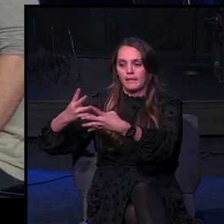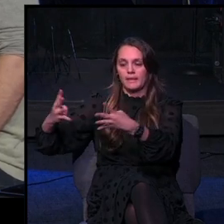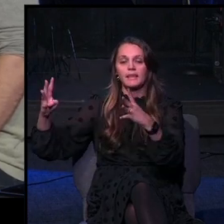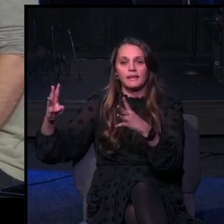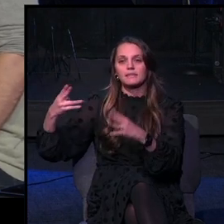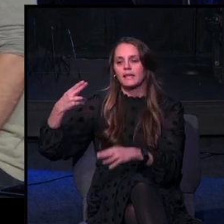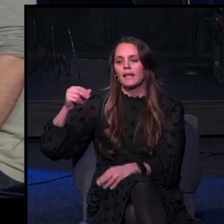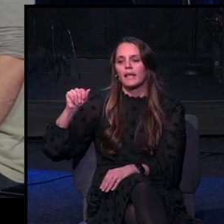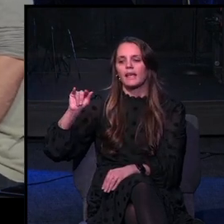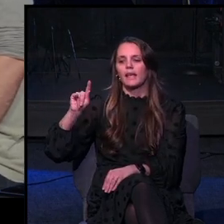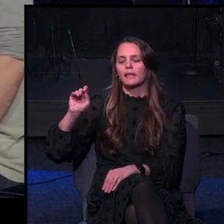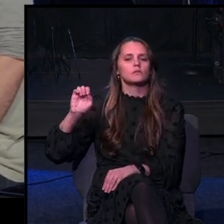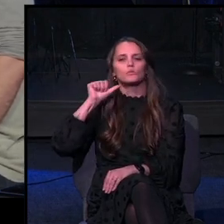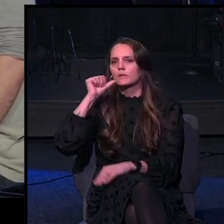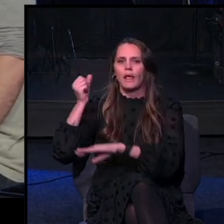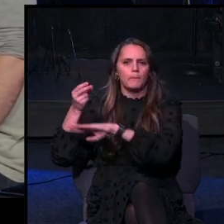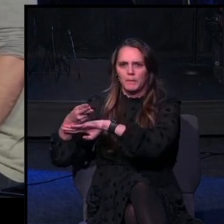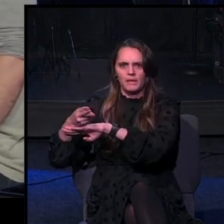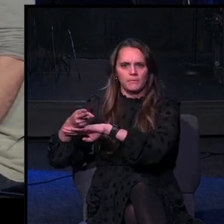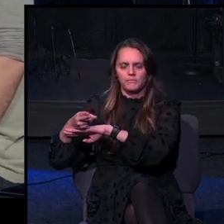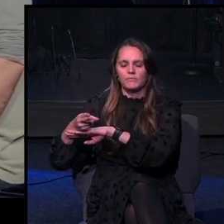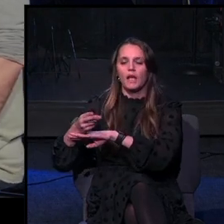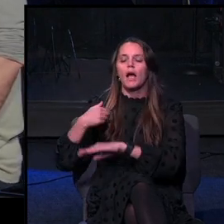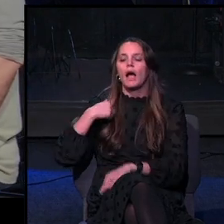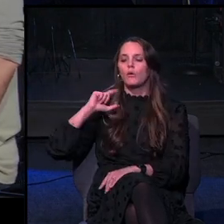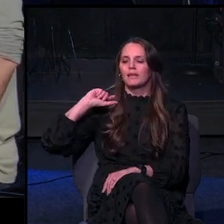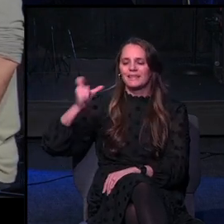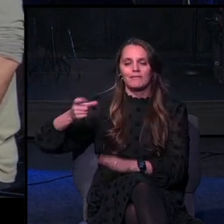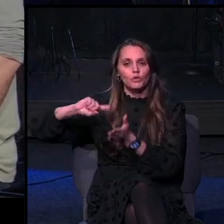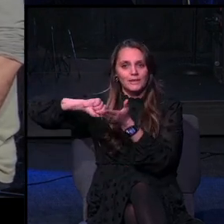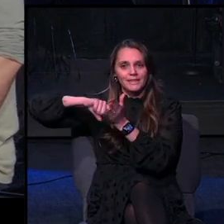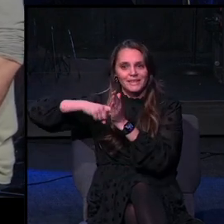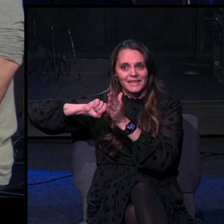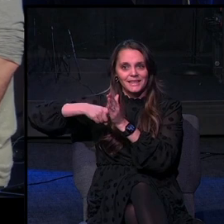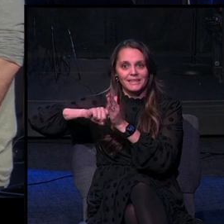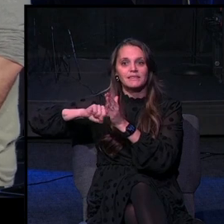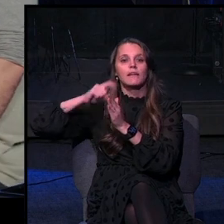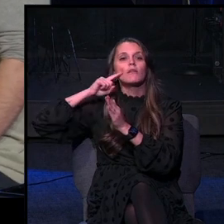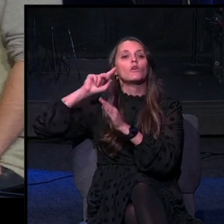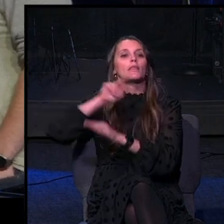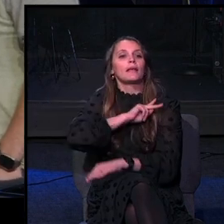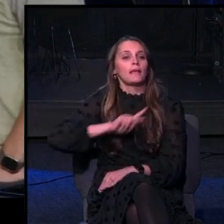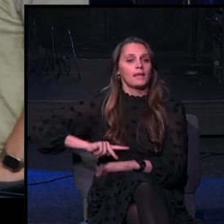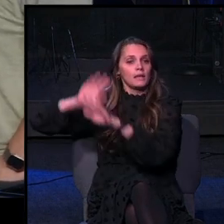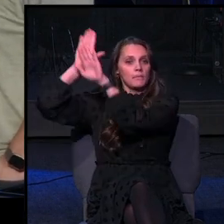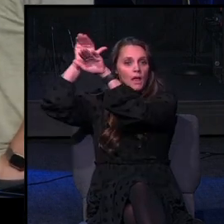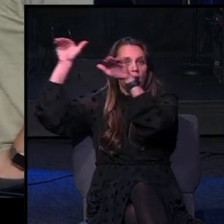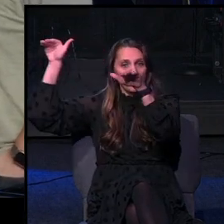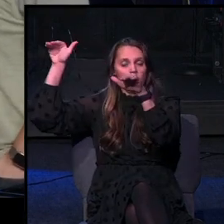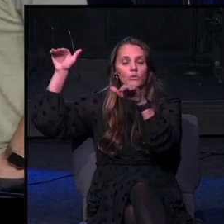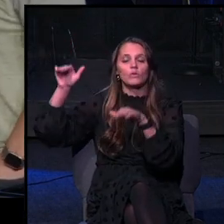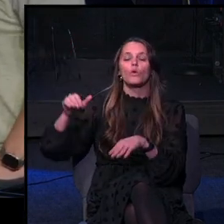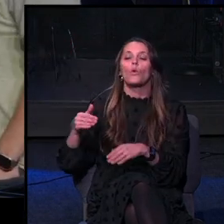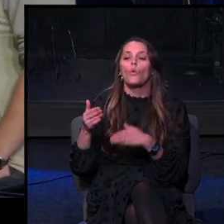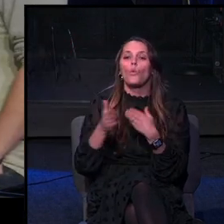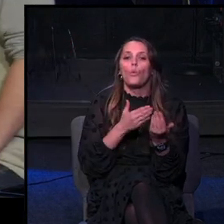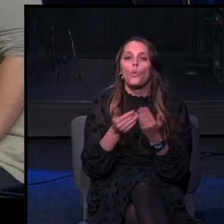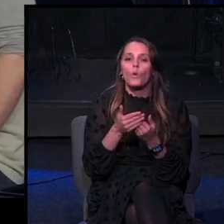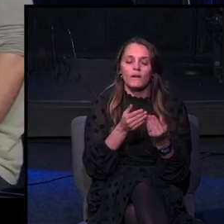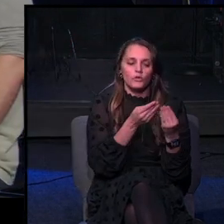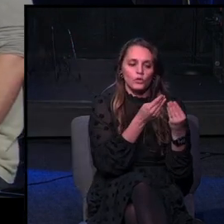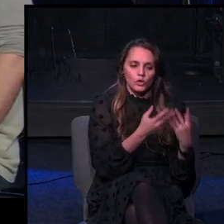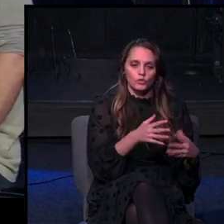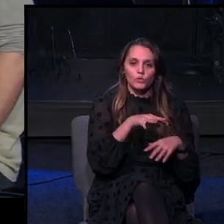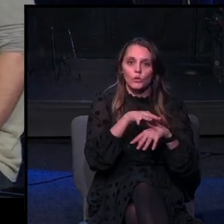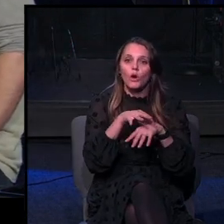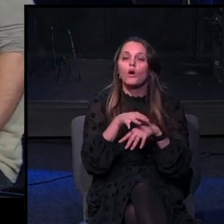overcome it. I will give you the keys of the kingdom of heaven. Whatever you bind on earth will be bound in heaven, and whatever you loose on earth will be loosed in heaven. Then he